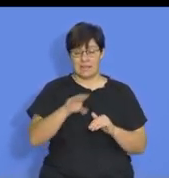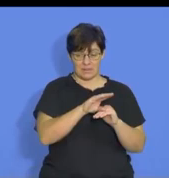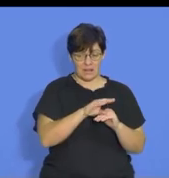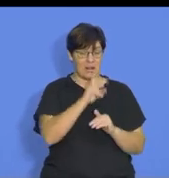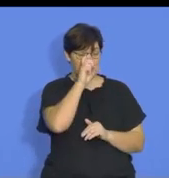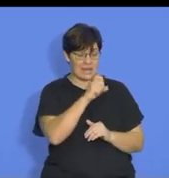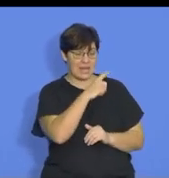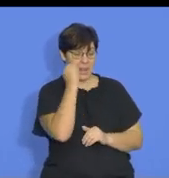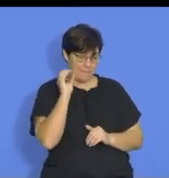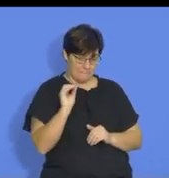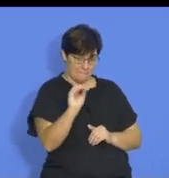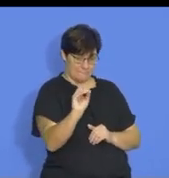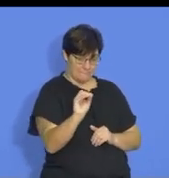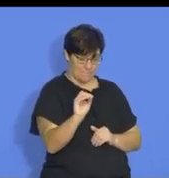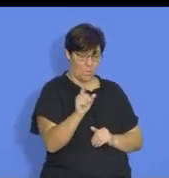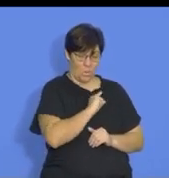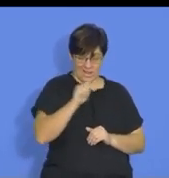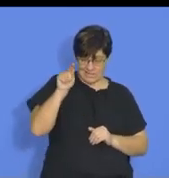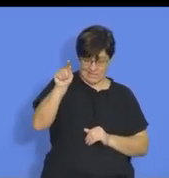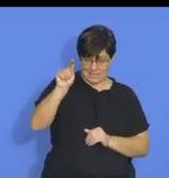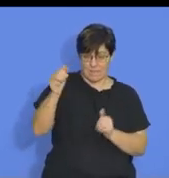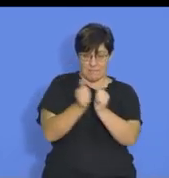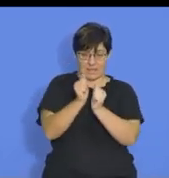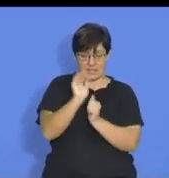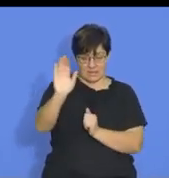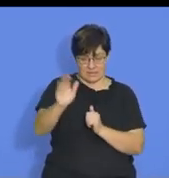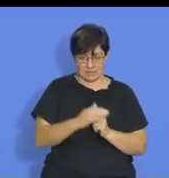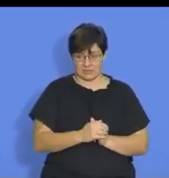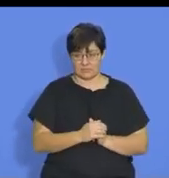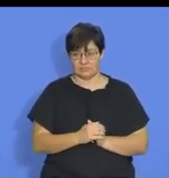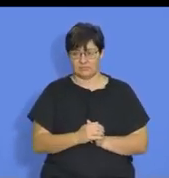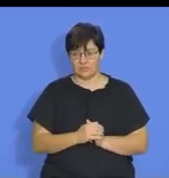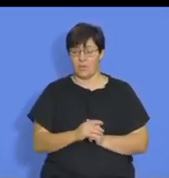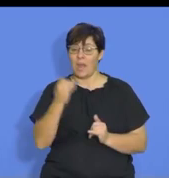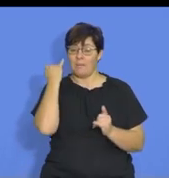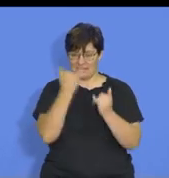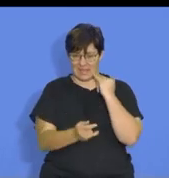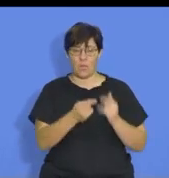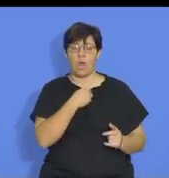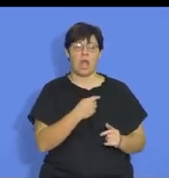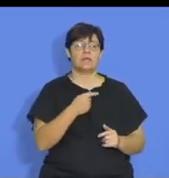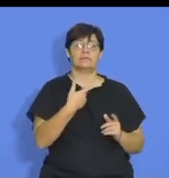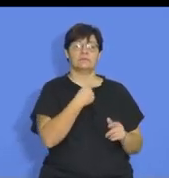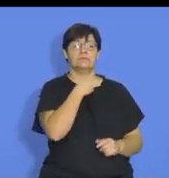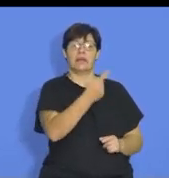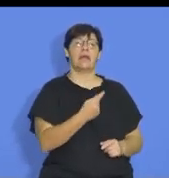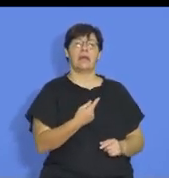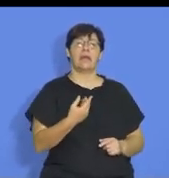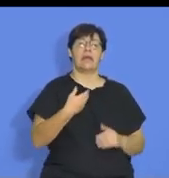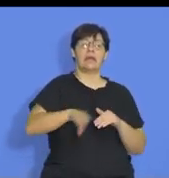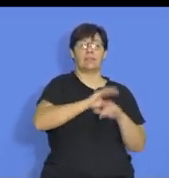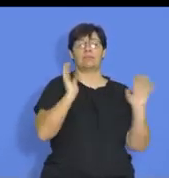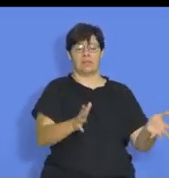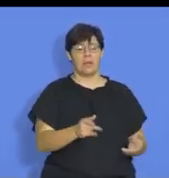And again, remember, I'm filling in the name of the partner. This is where students make a mistake. They don't fill in the name